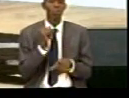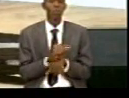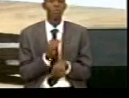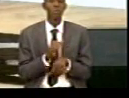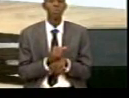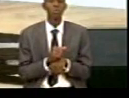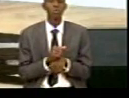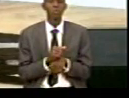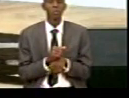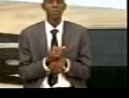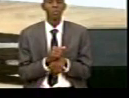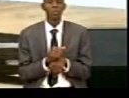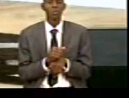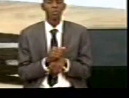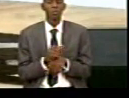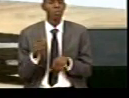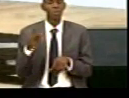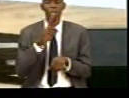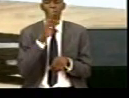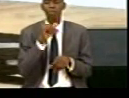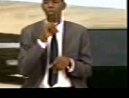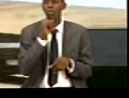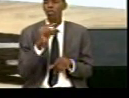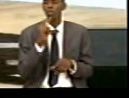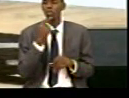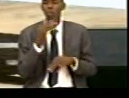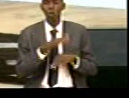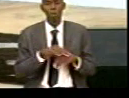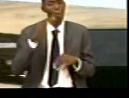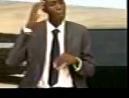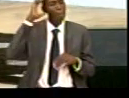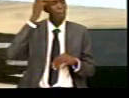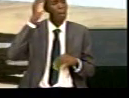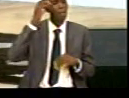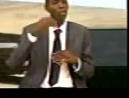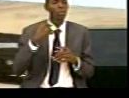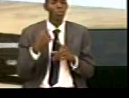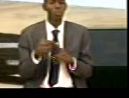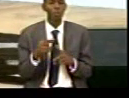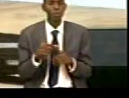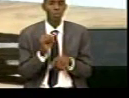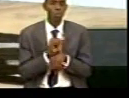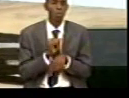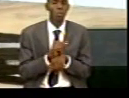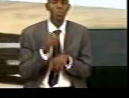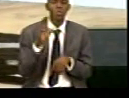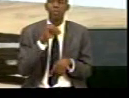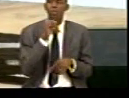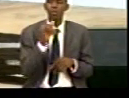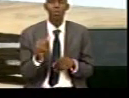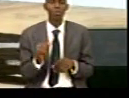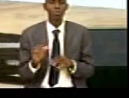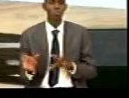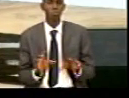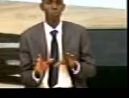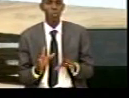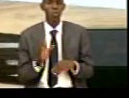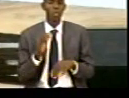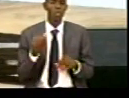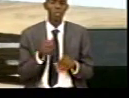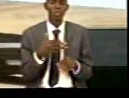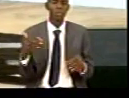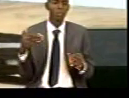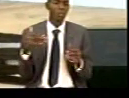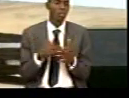not zealous of bad works. They're not zealous of evil works. They're not zealous of